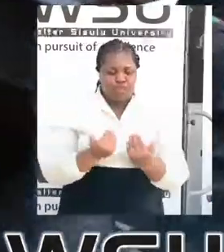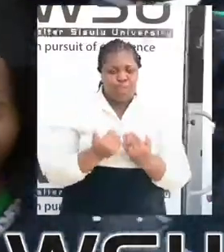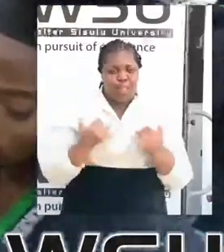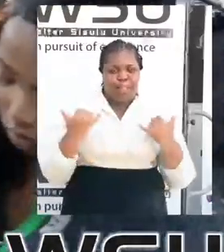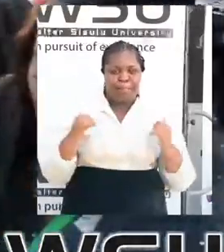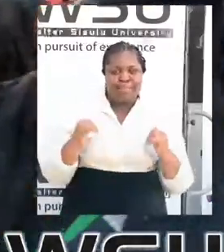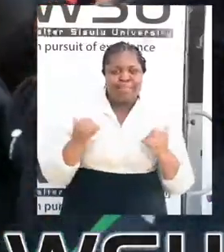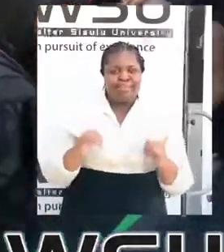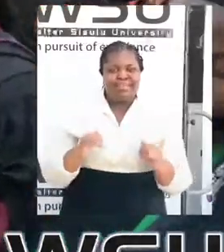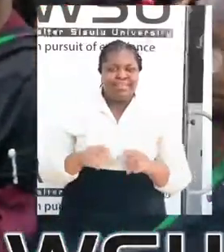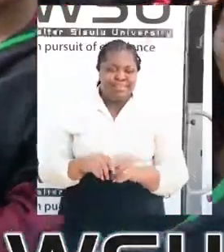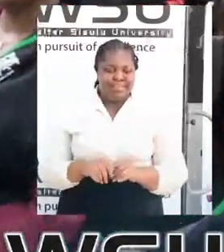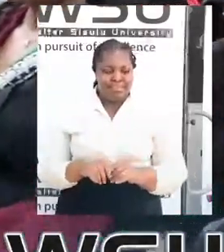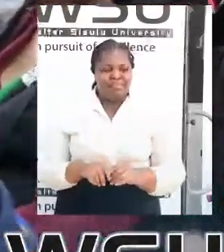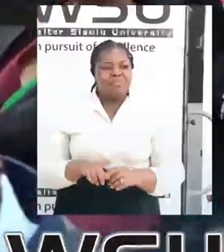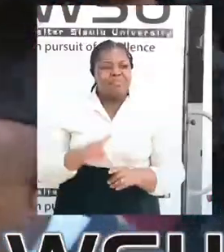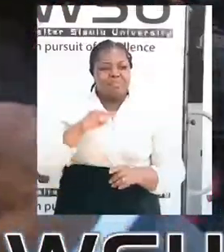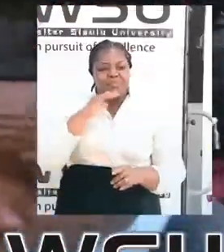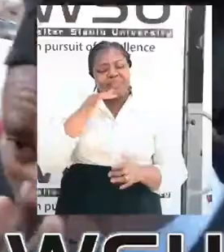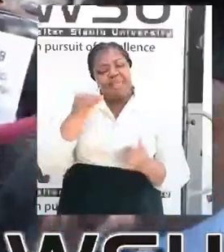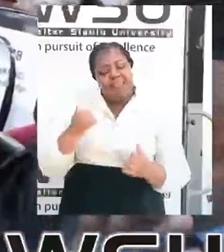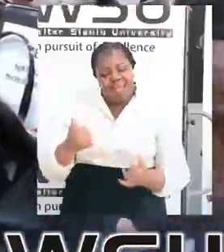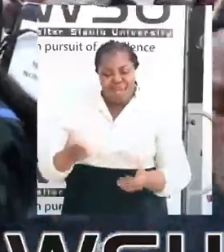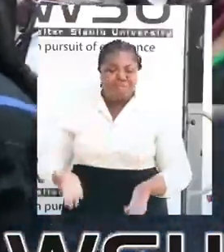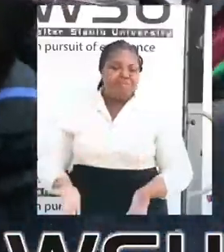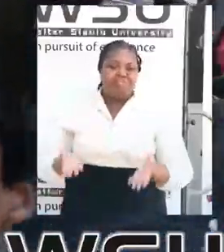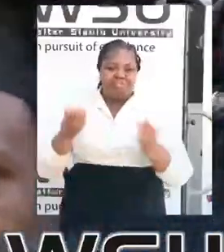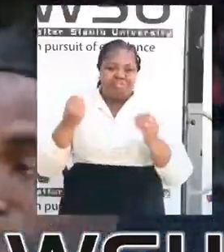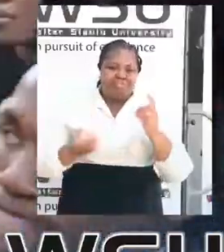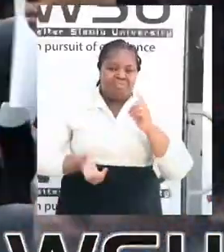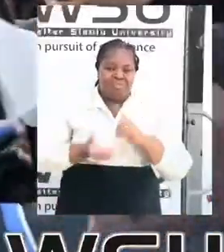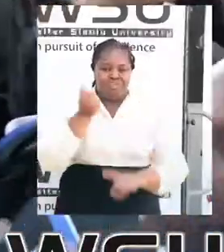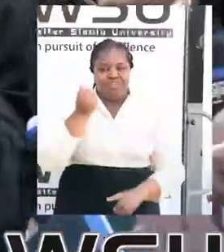parties. Your reward is here.